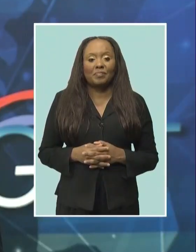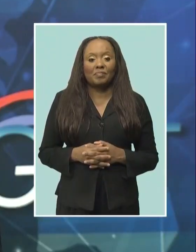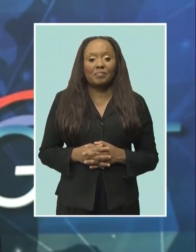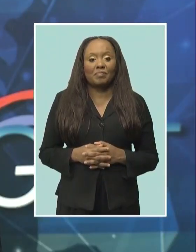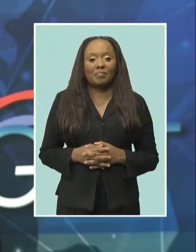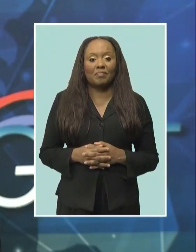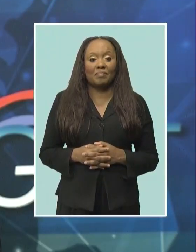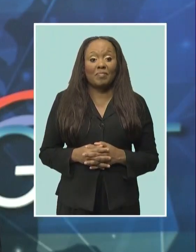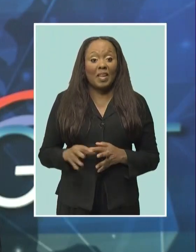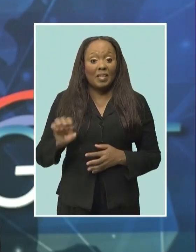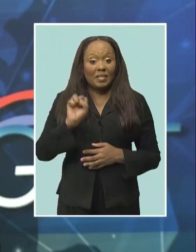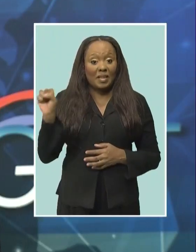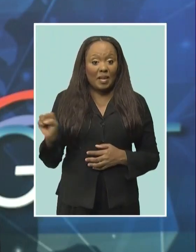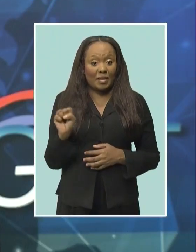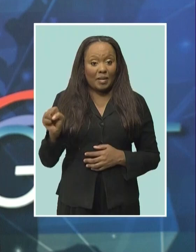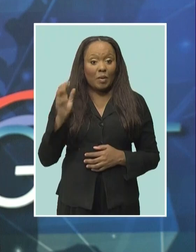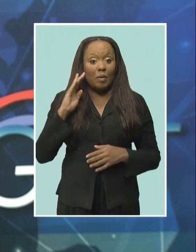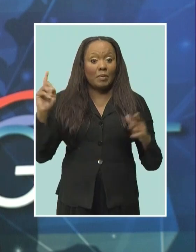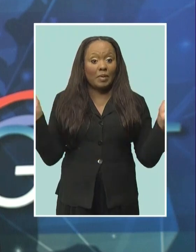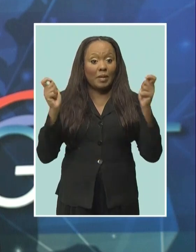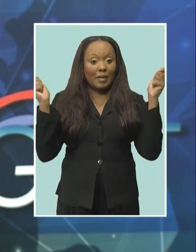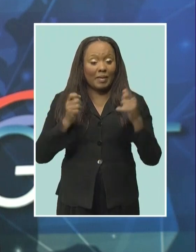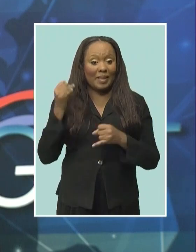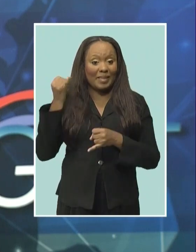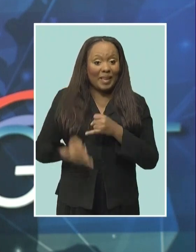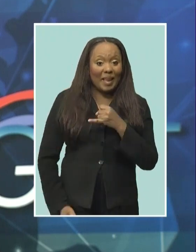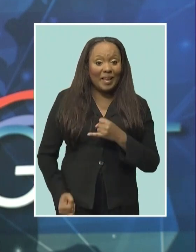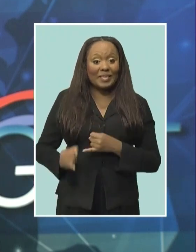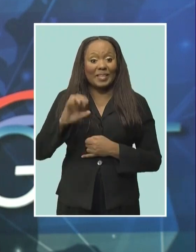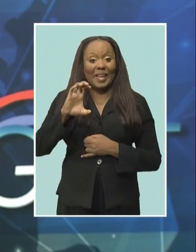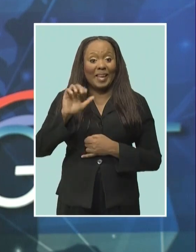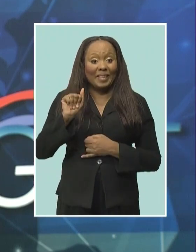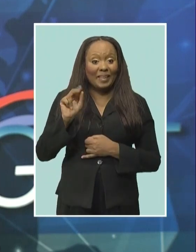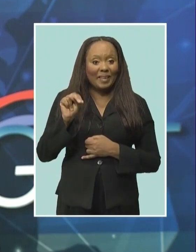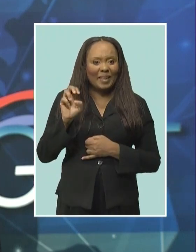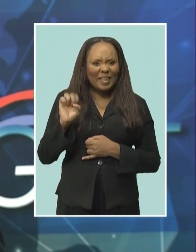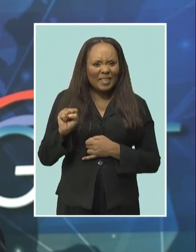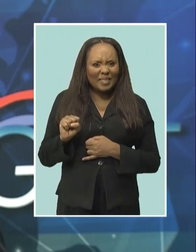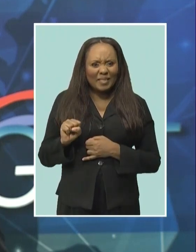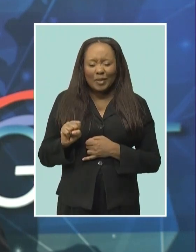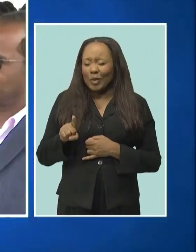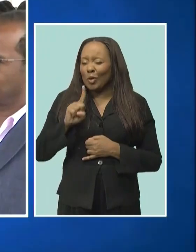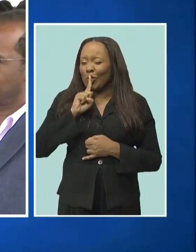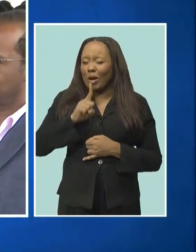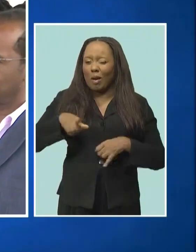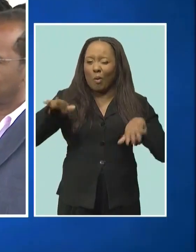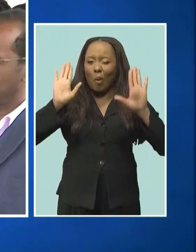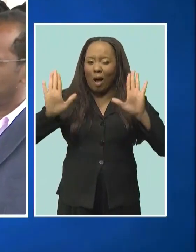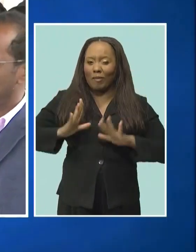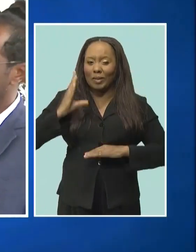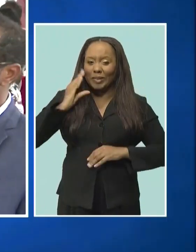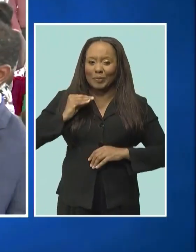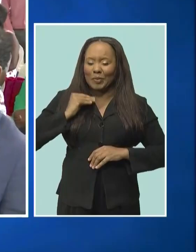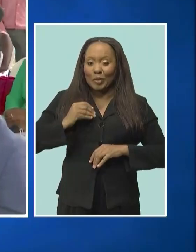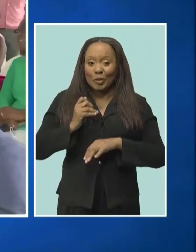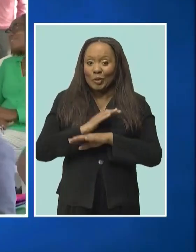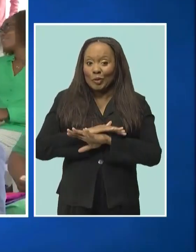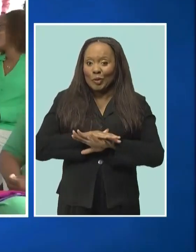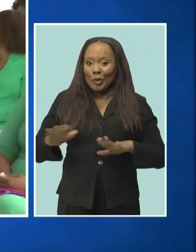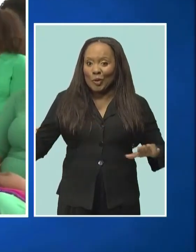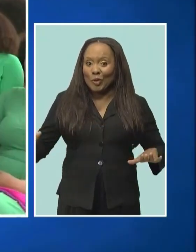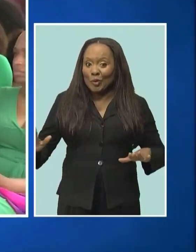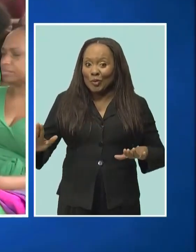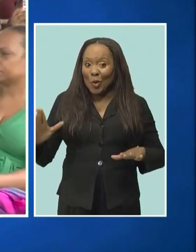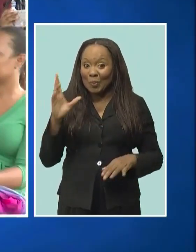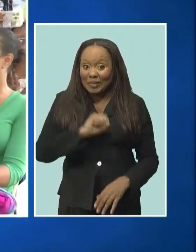Saturday's ceremonial delivery of the last canes promises to be an extravaganza not to be missed. The event, which was launched recently